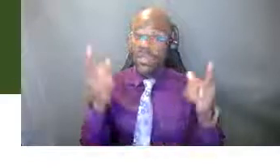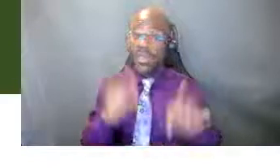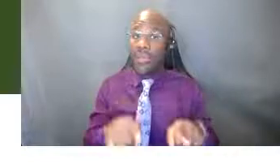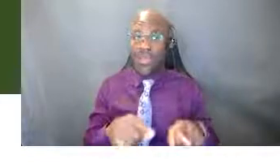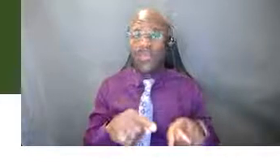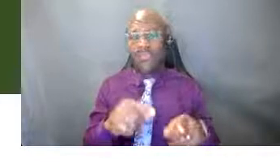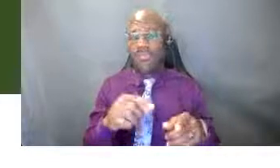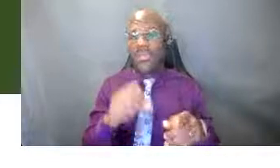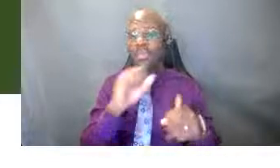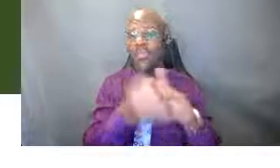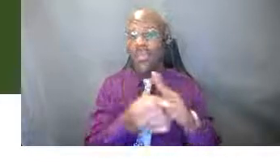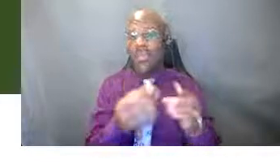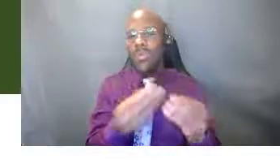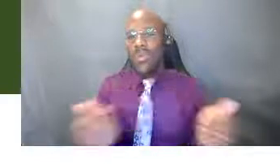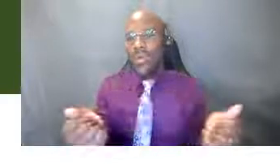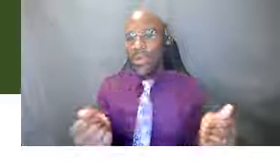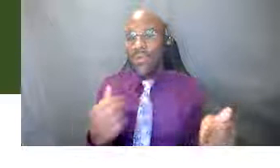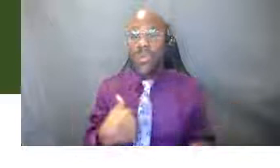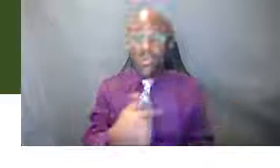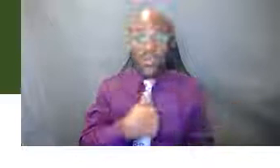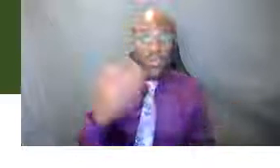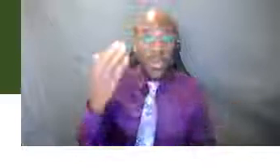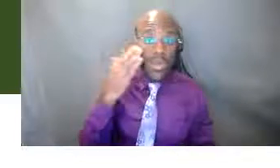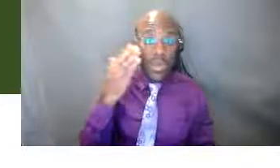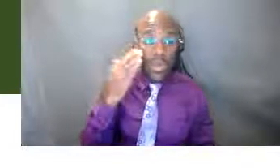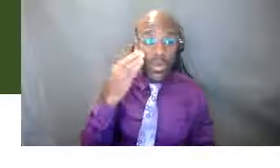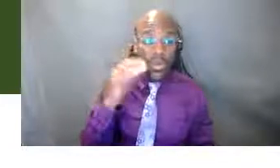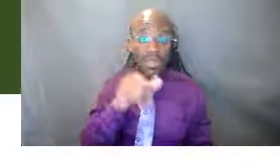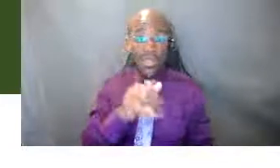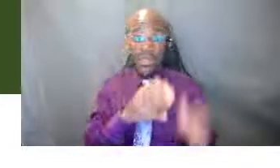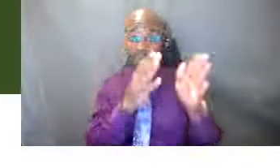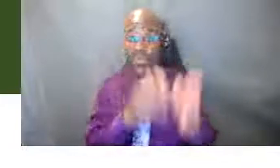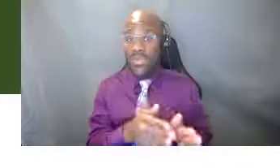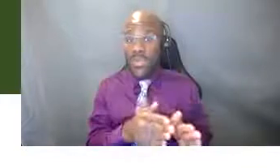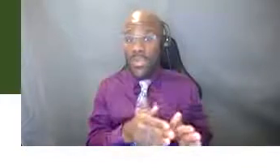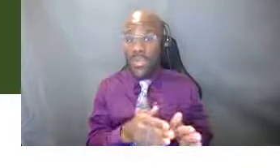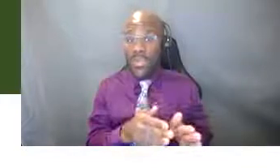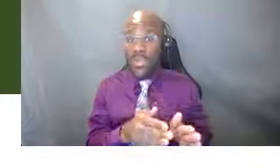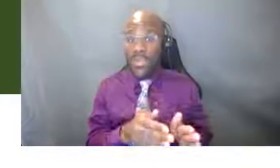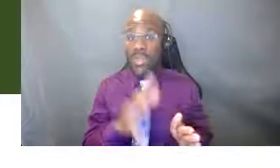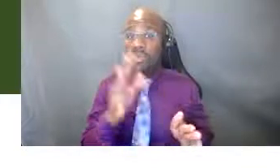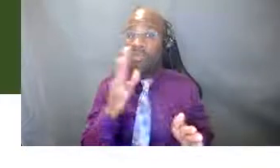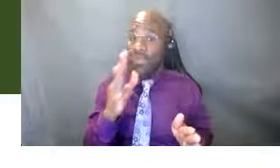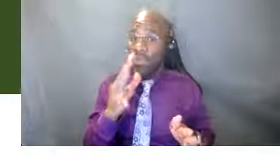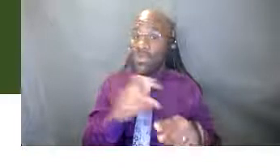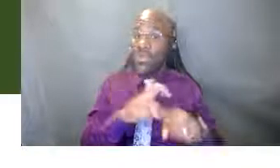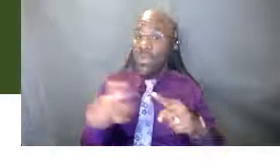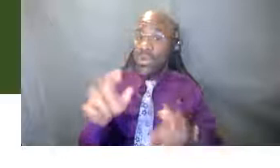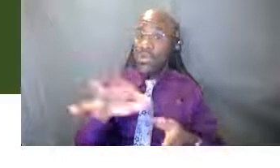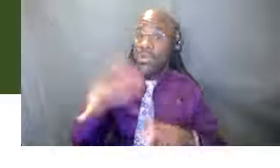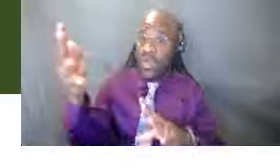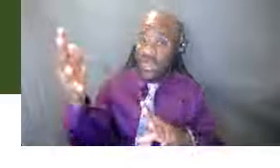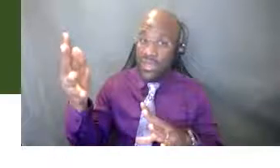resolved, but we do know that this individual's mother called crisis. Crisis was not any